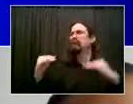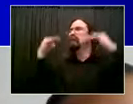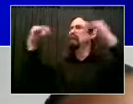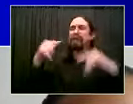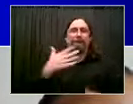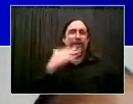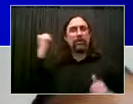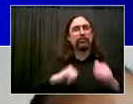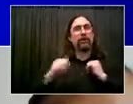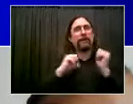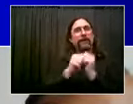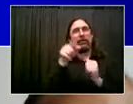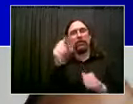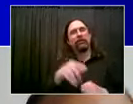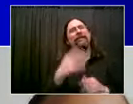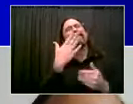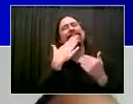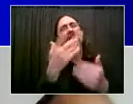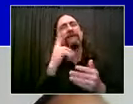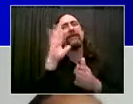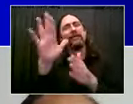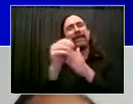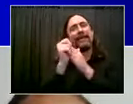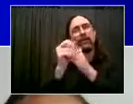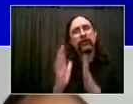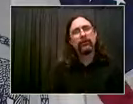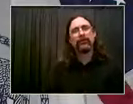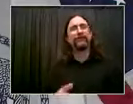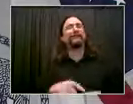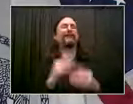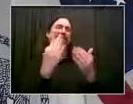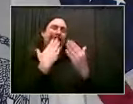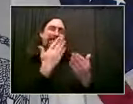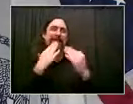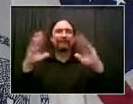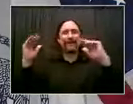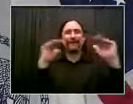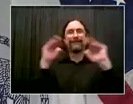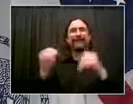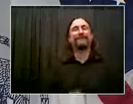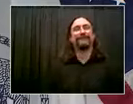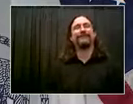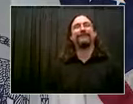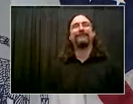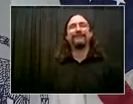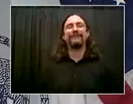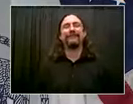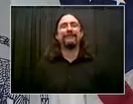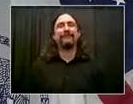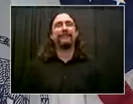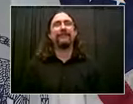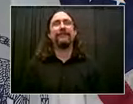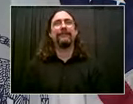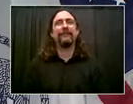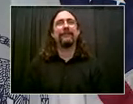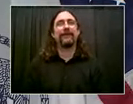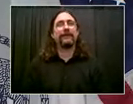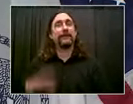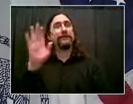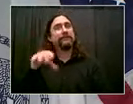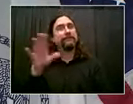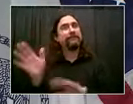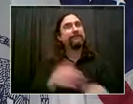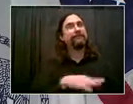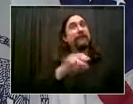well. All right. Thank you. Now, you want more good news? We have more good news, and it's our indicators. This is